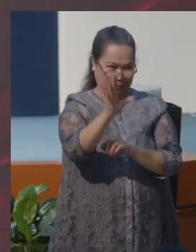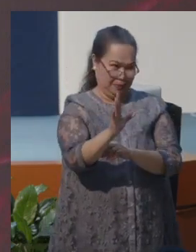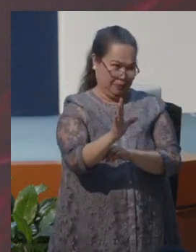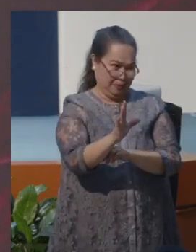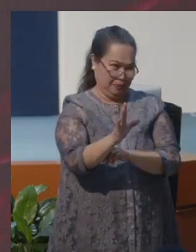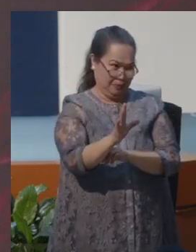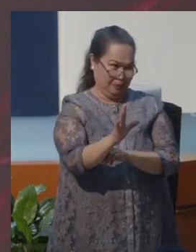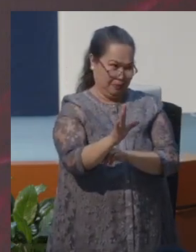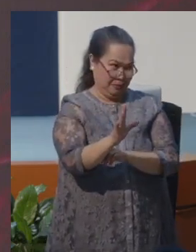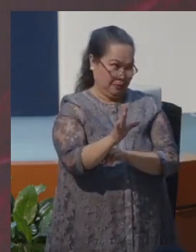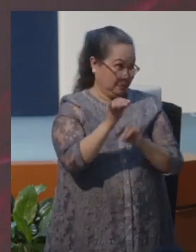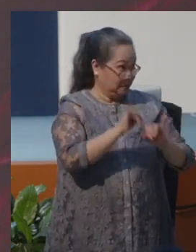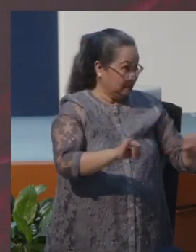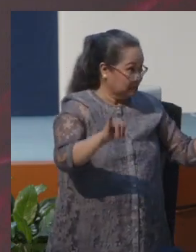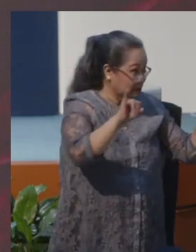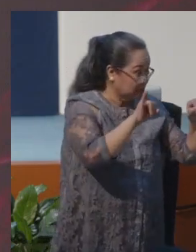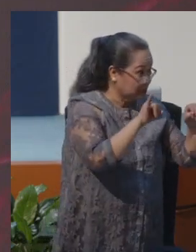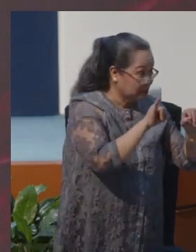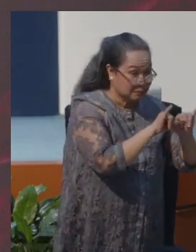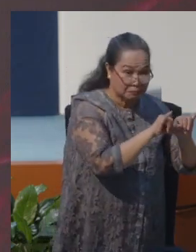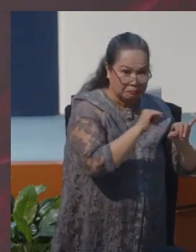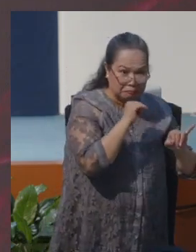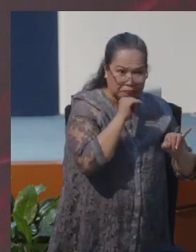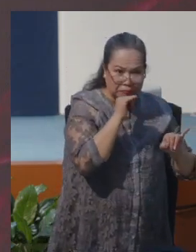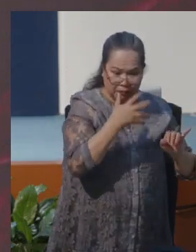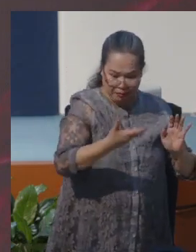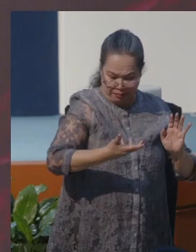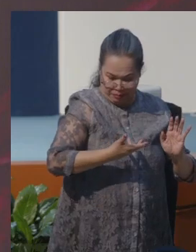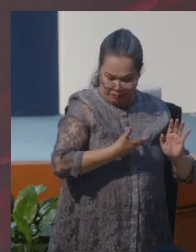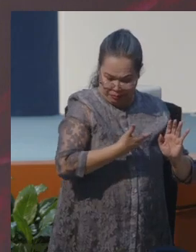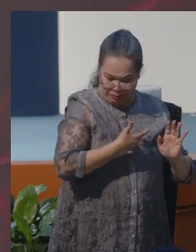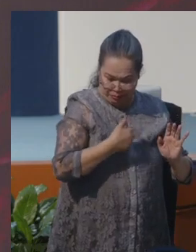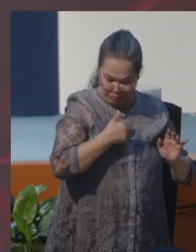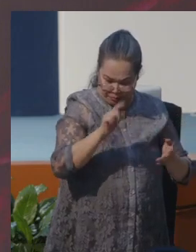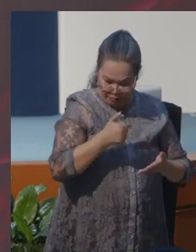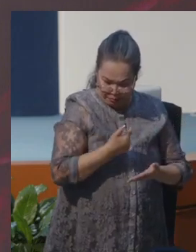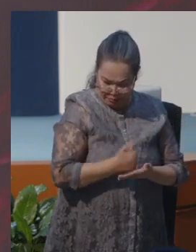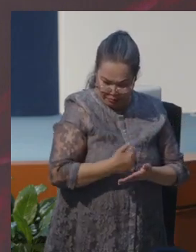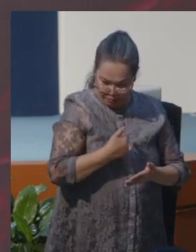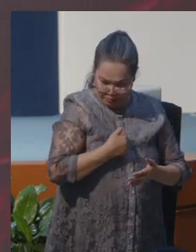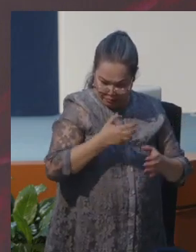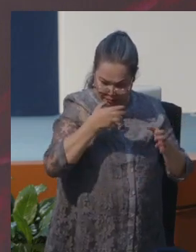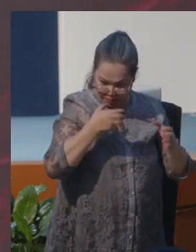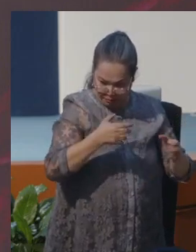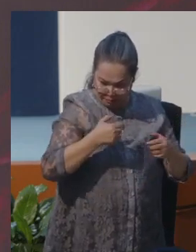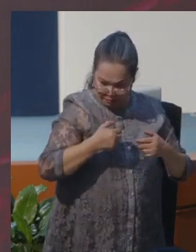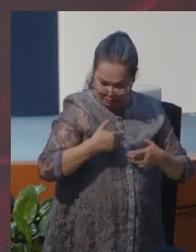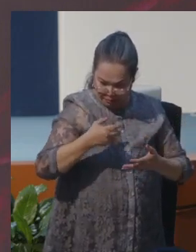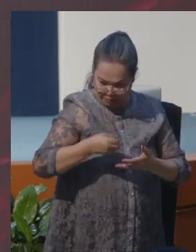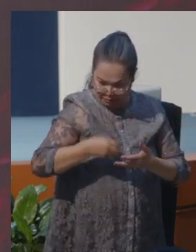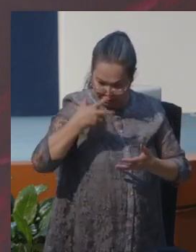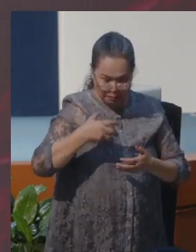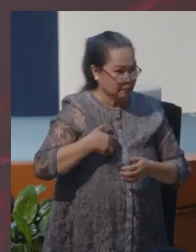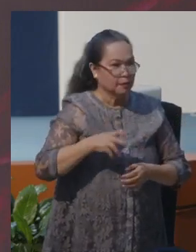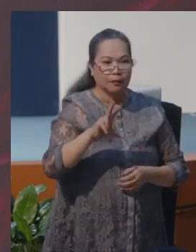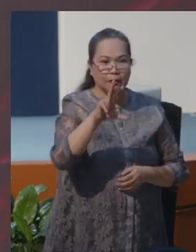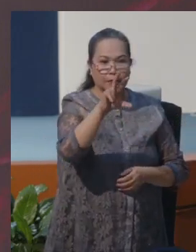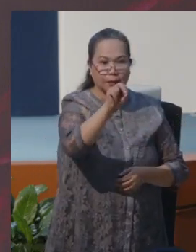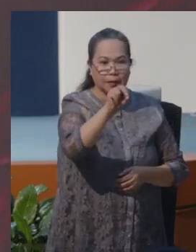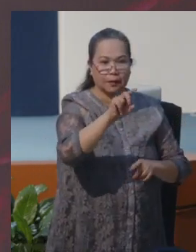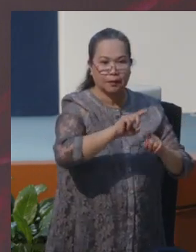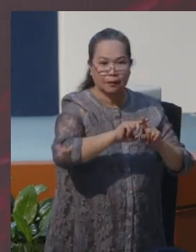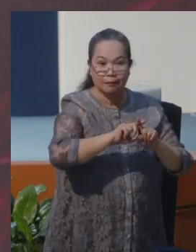What was important about them was not their credentials, but the calling they received by the